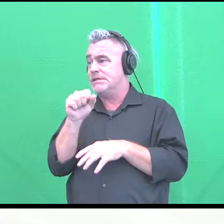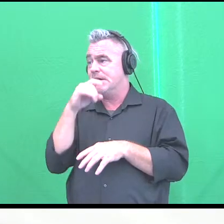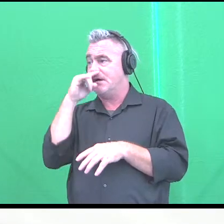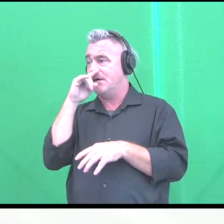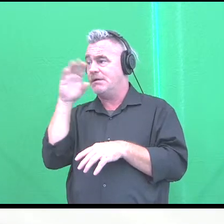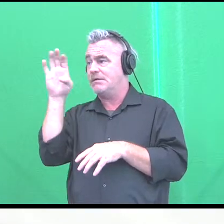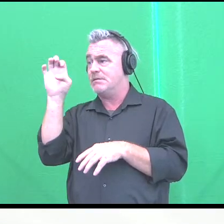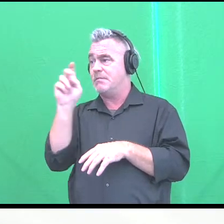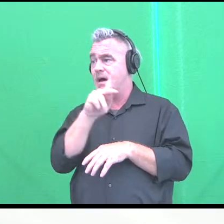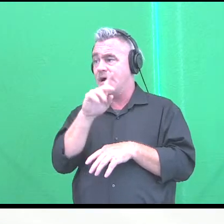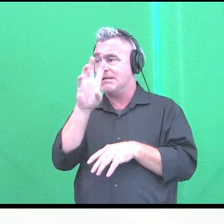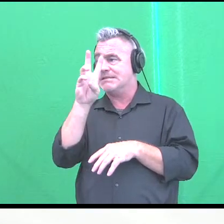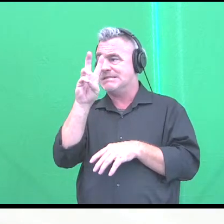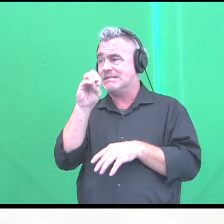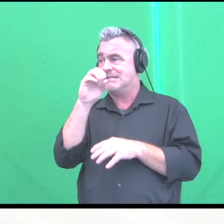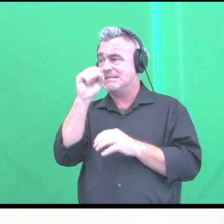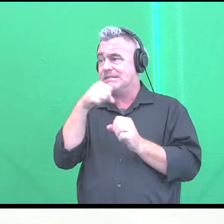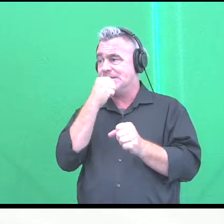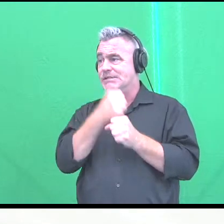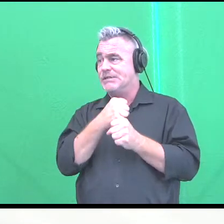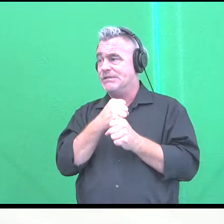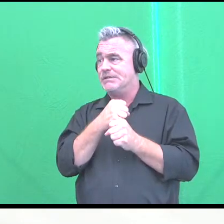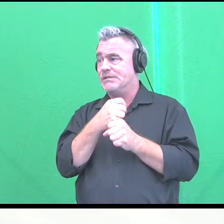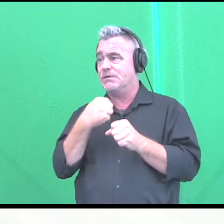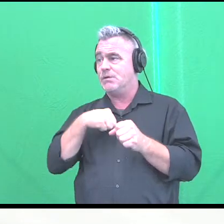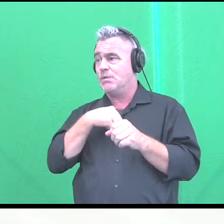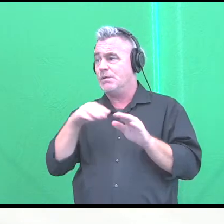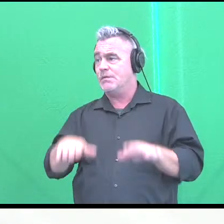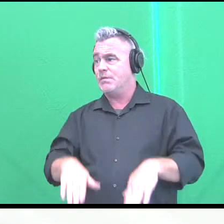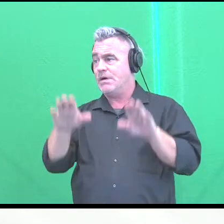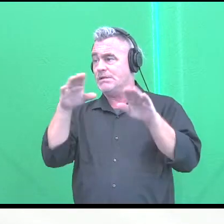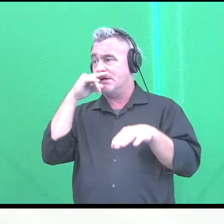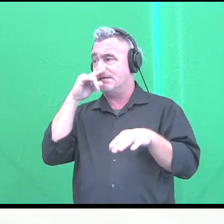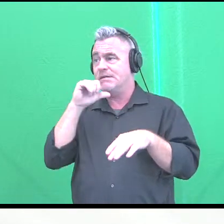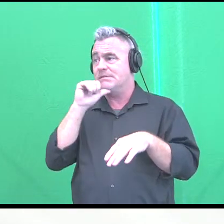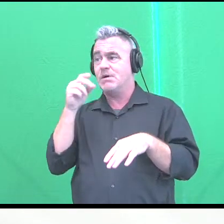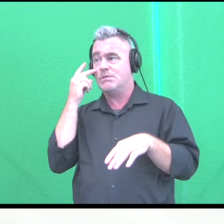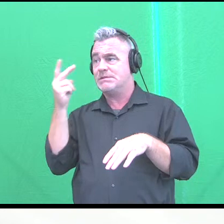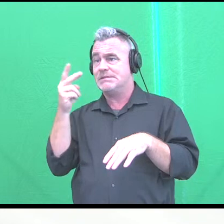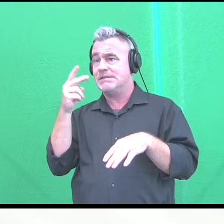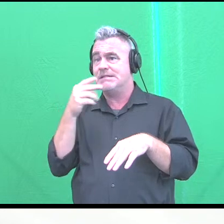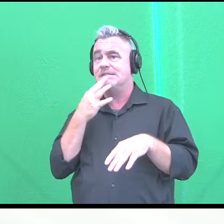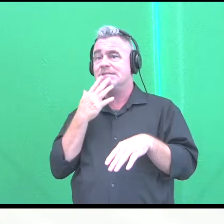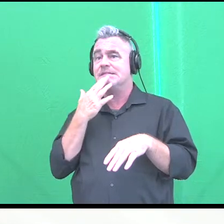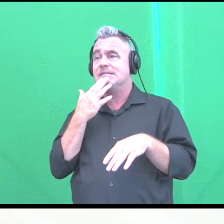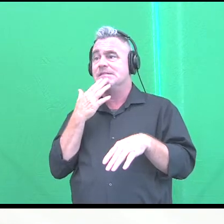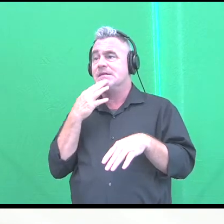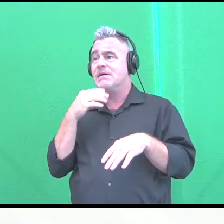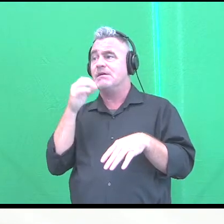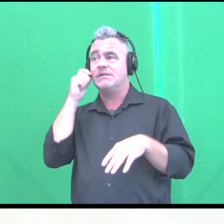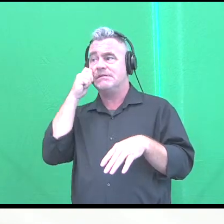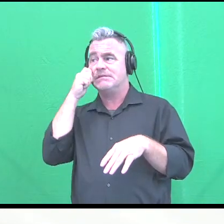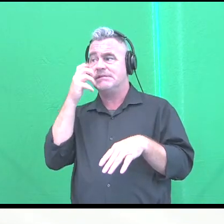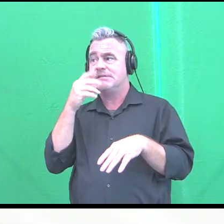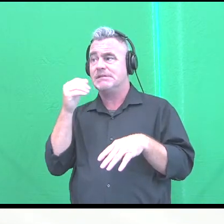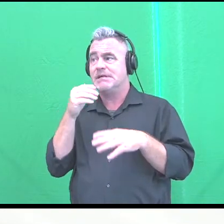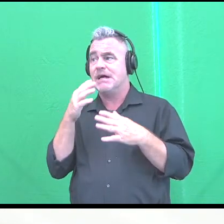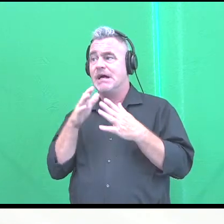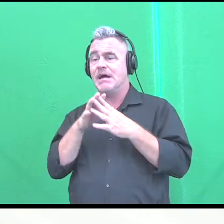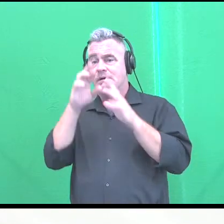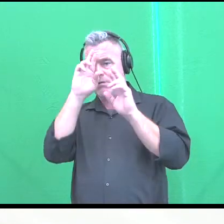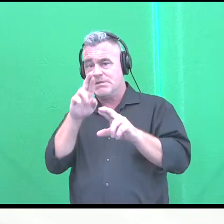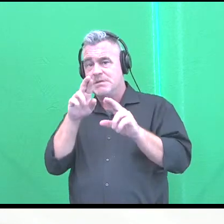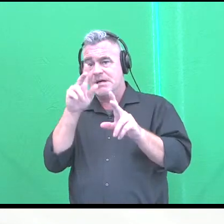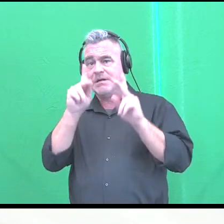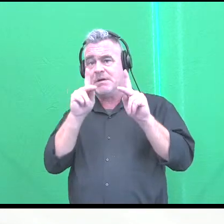years. We've raised our children not to see skin color, to respect men and women that protect us.